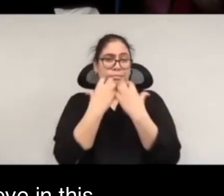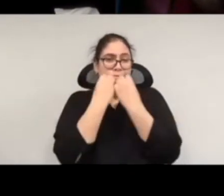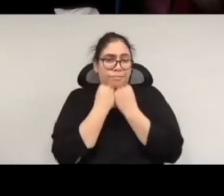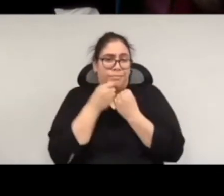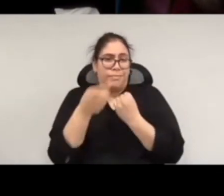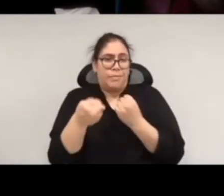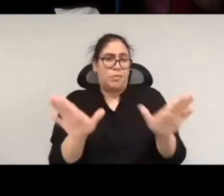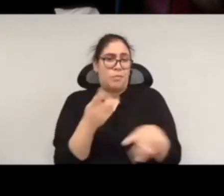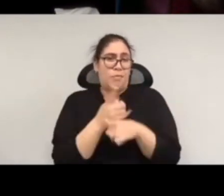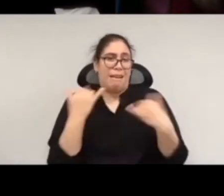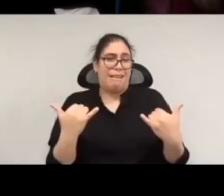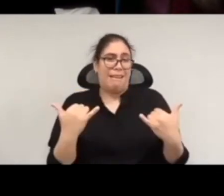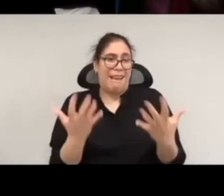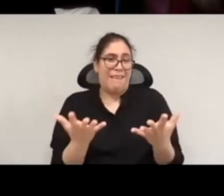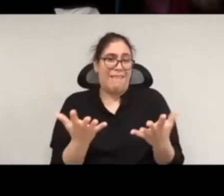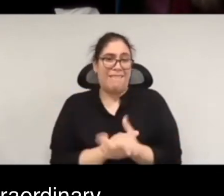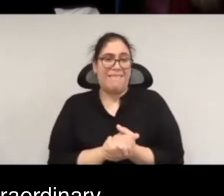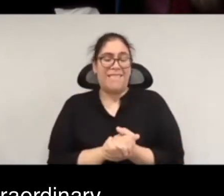now?